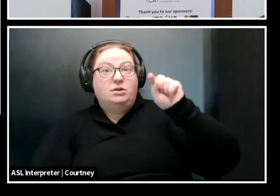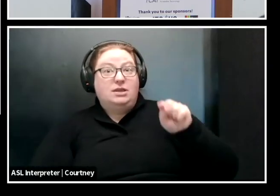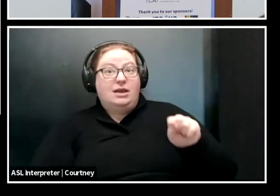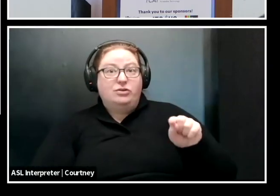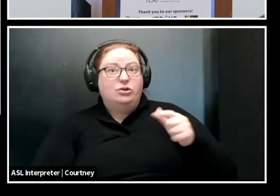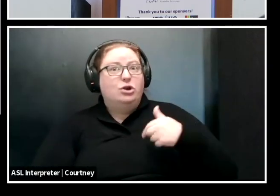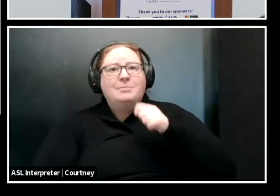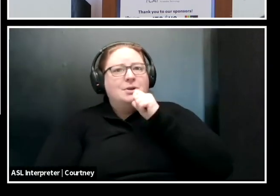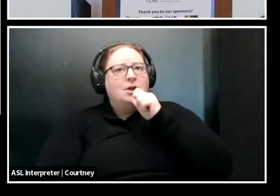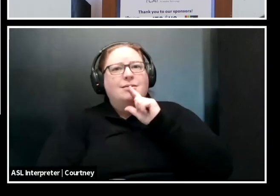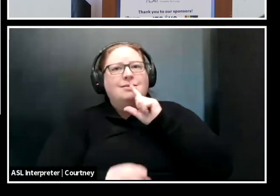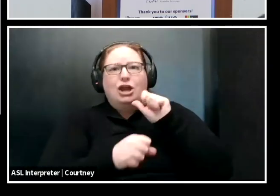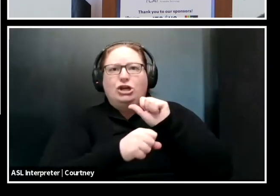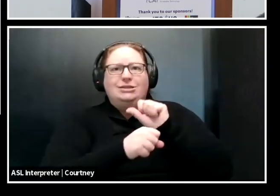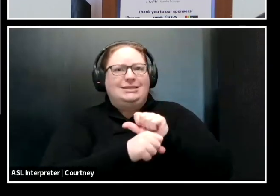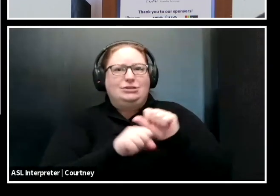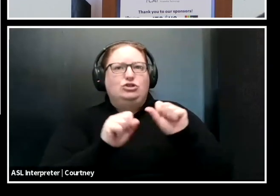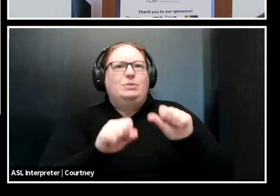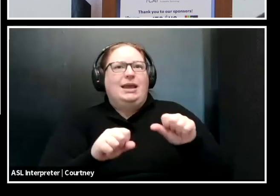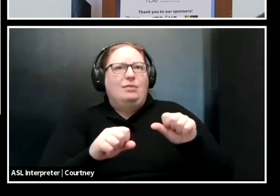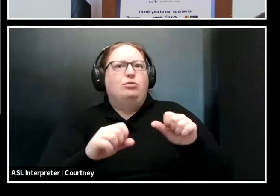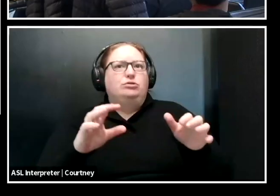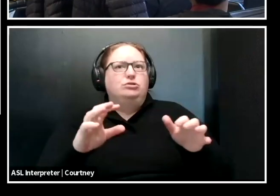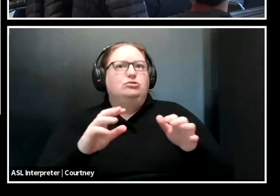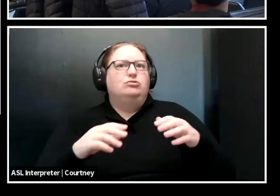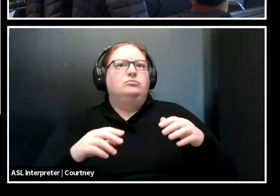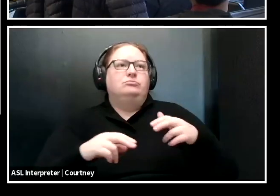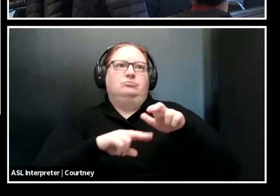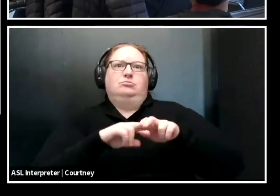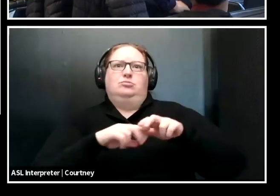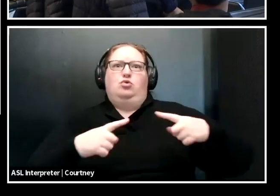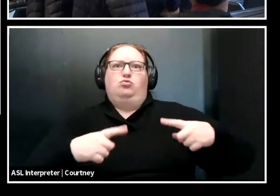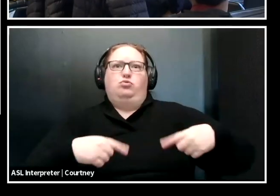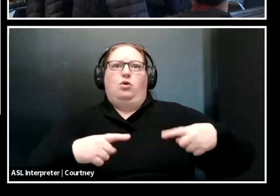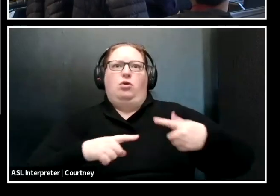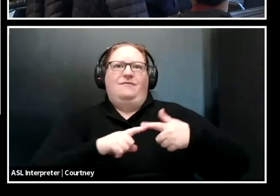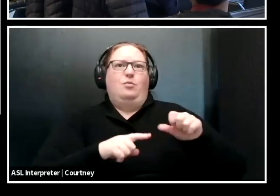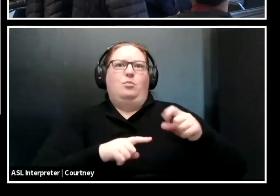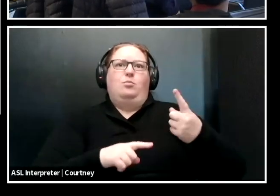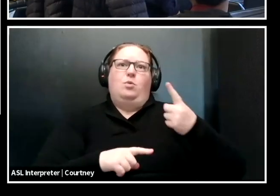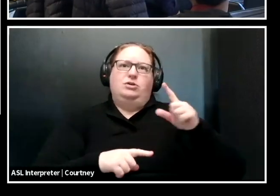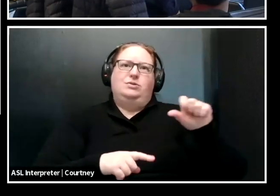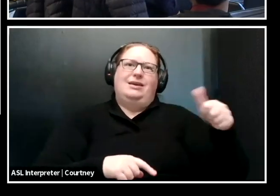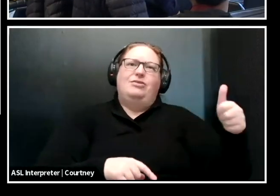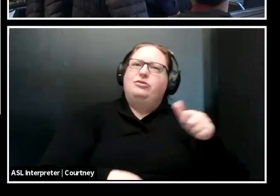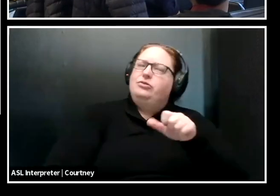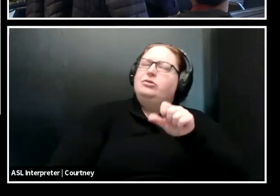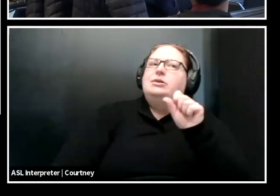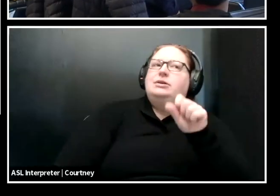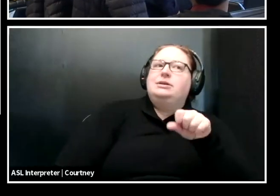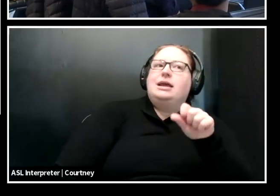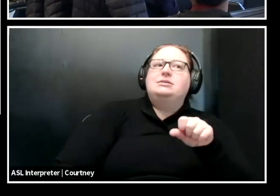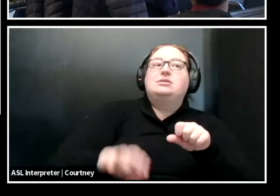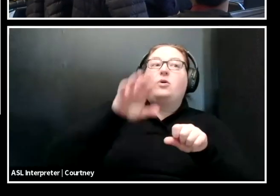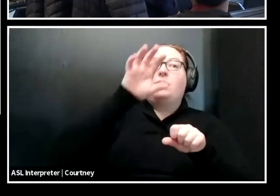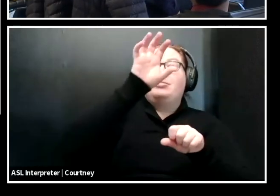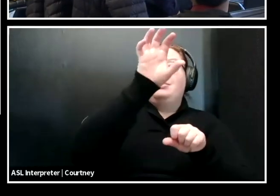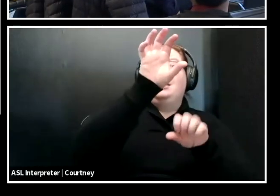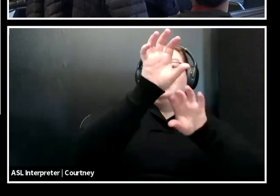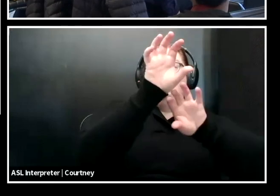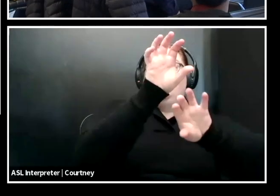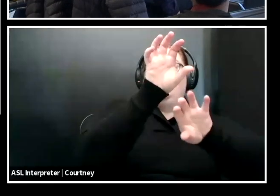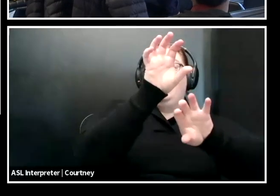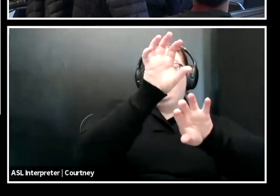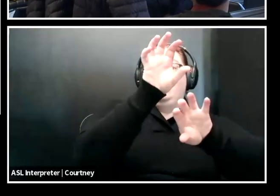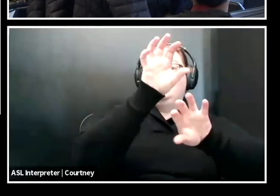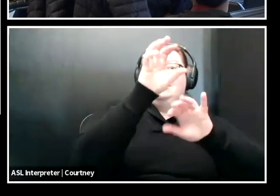guaranteed to be able to roll That's right. from one to the other. So just for the folks on Zoom, if you're looking between those areas